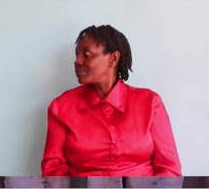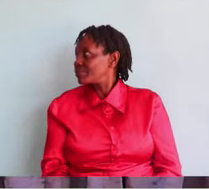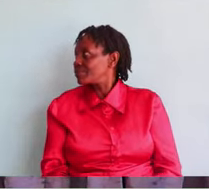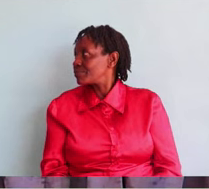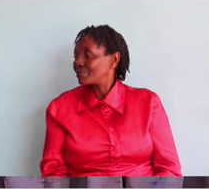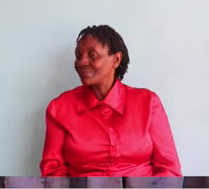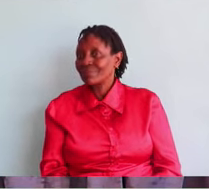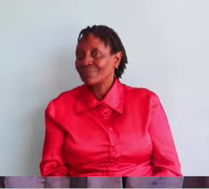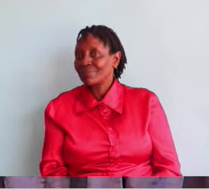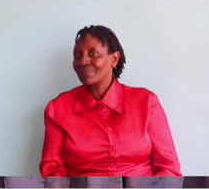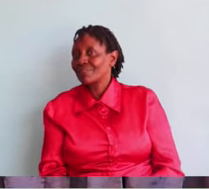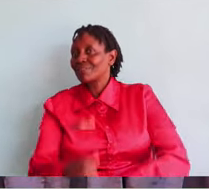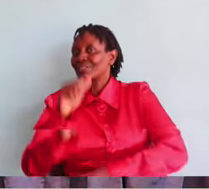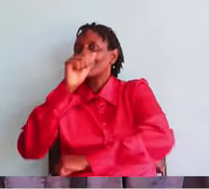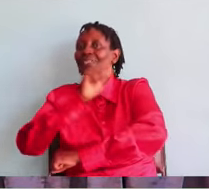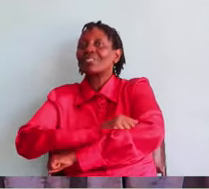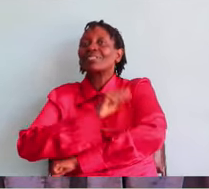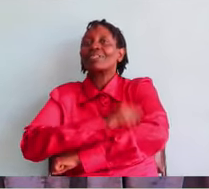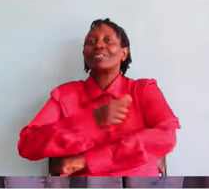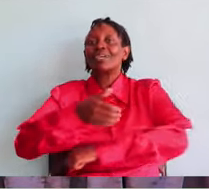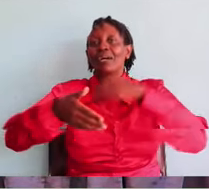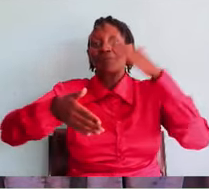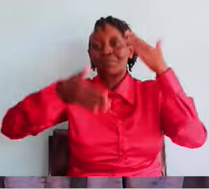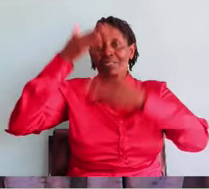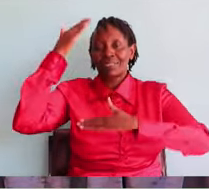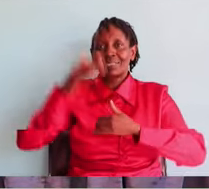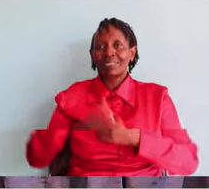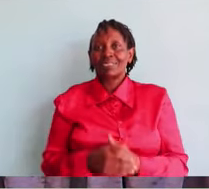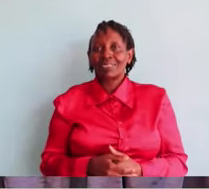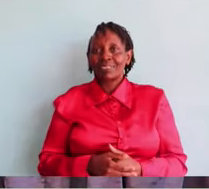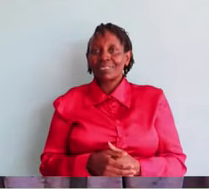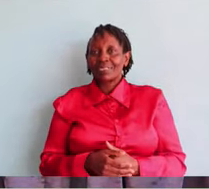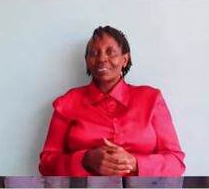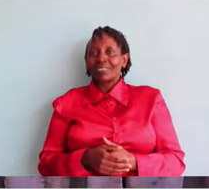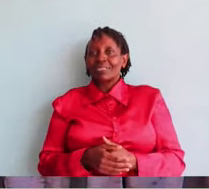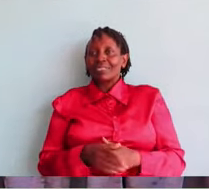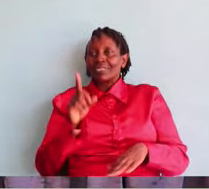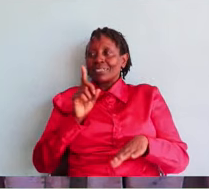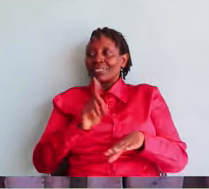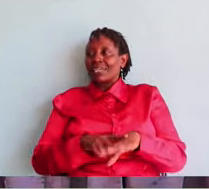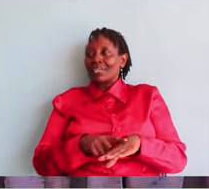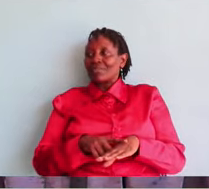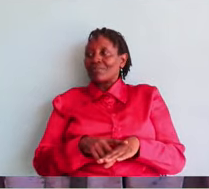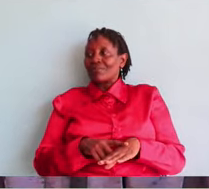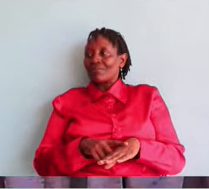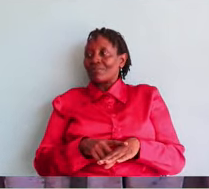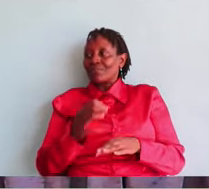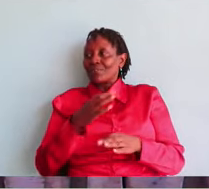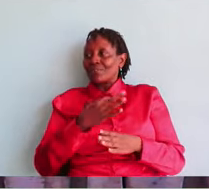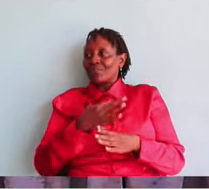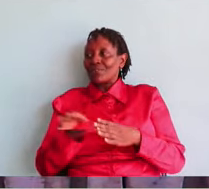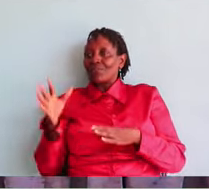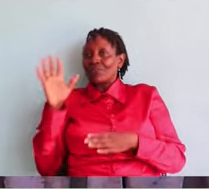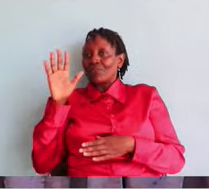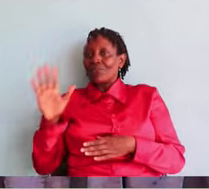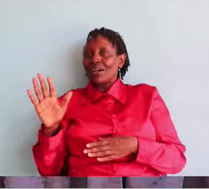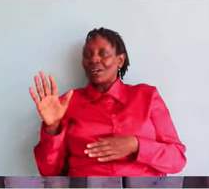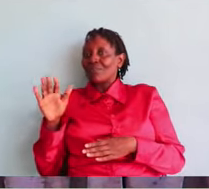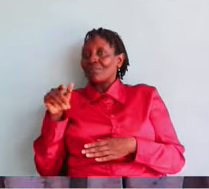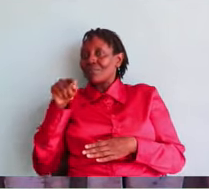captain, Kiambati, he was my school captain. When I was in Form 5, he was in Form 6. So I respect him, and when I see